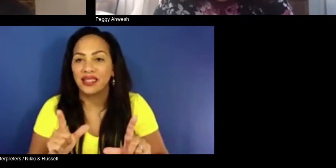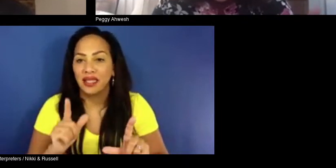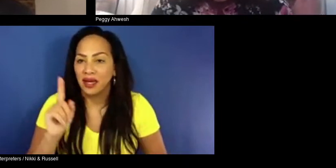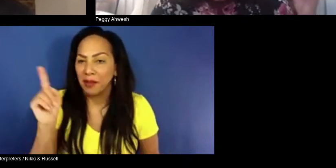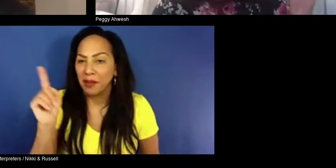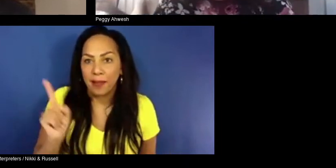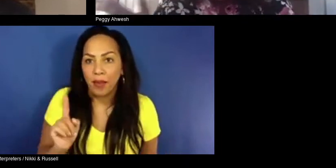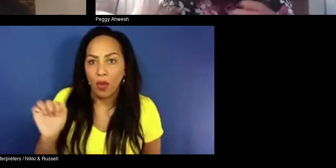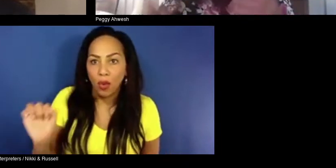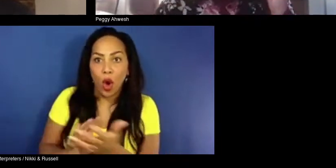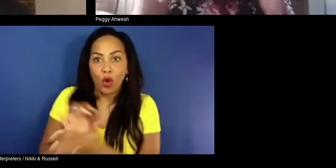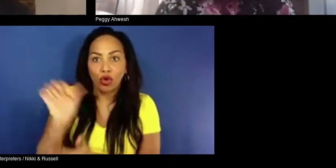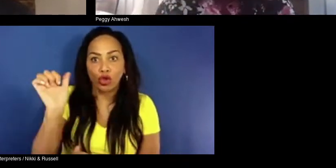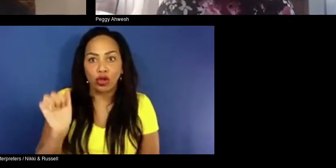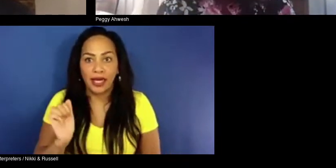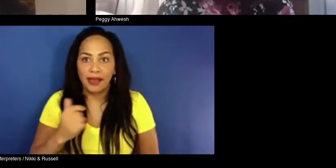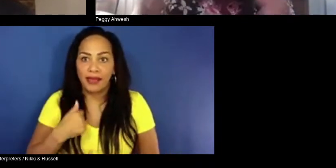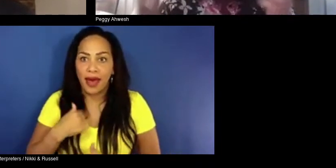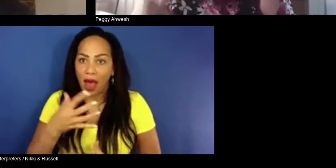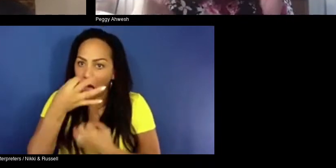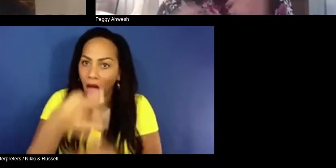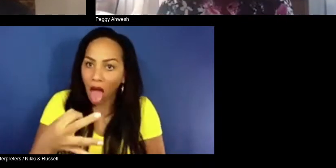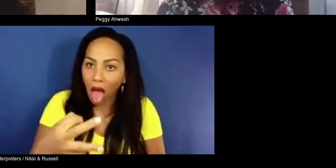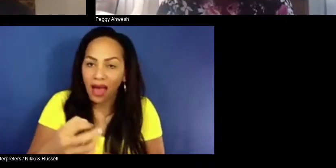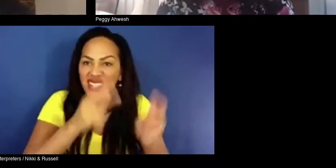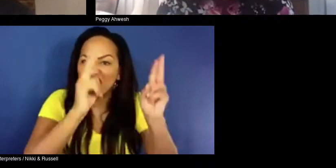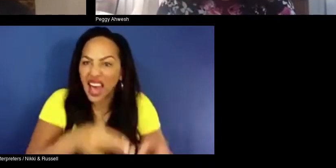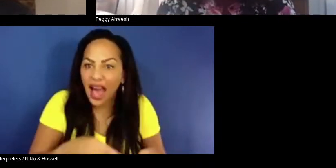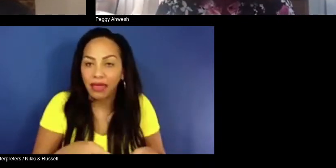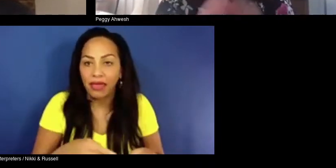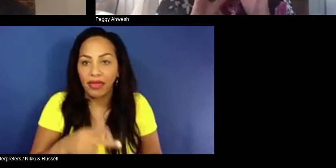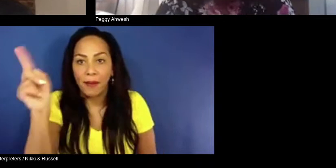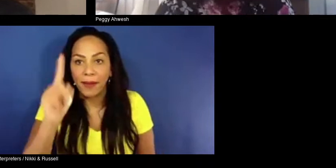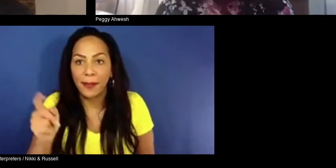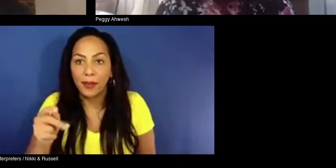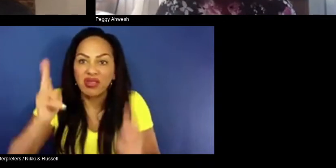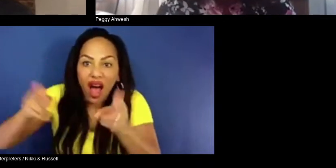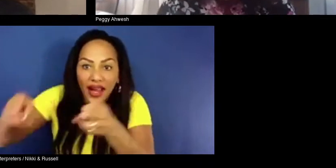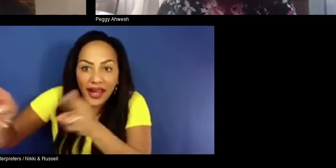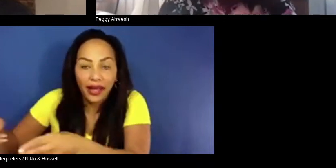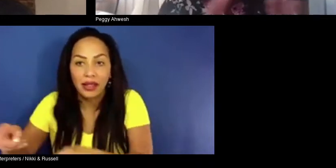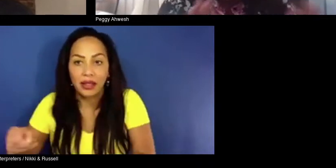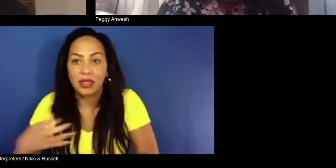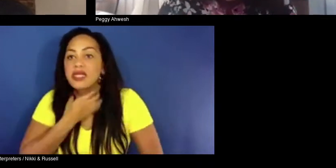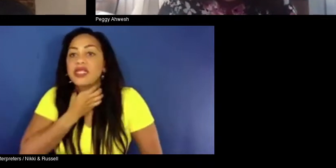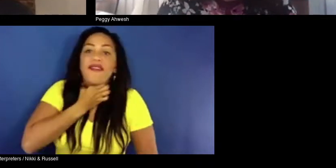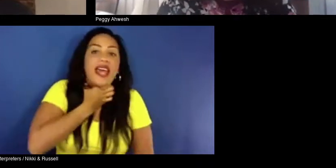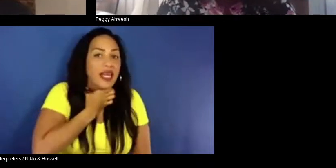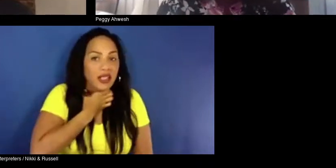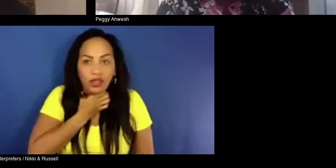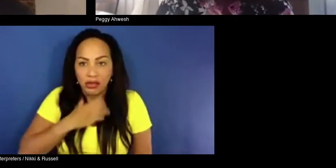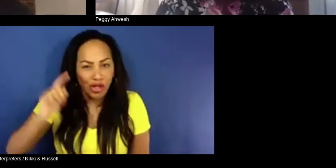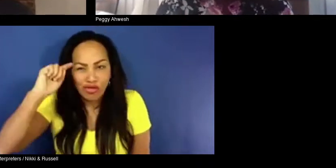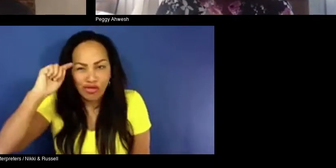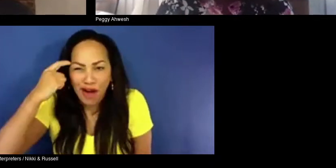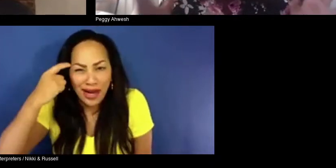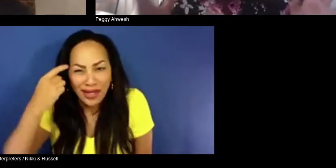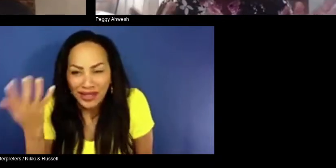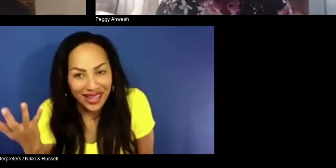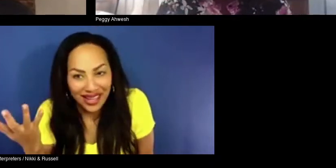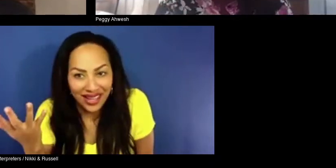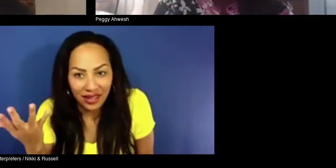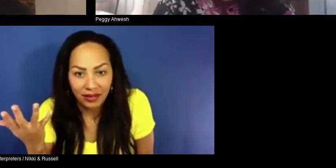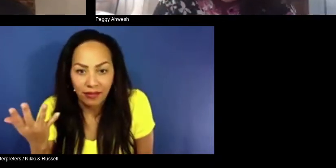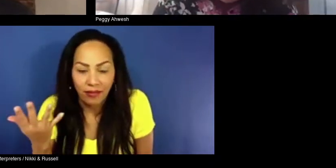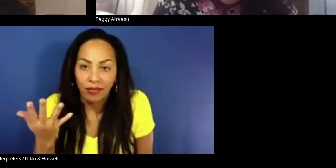dying and people suffocating and people, you know, like just all kinds of that kind of crazy stuff. It's not exactly all the